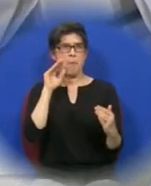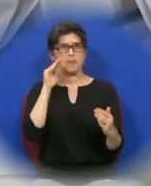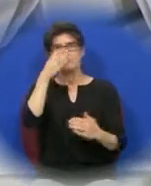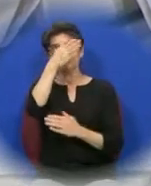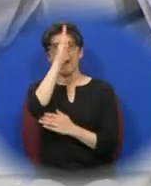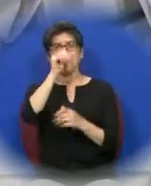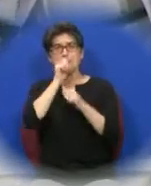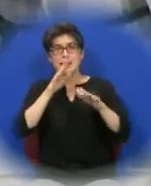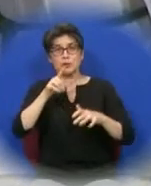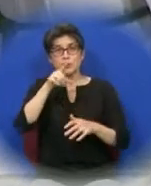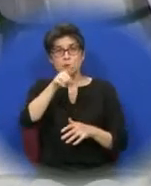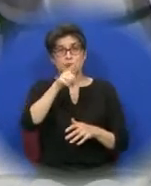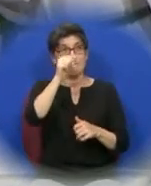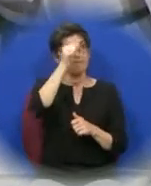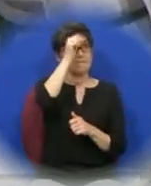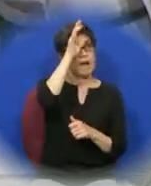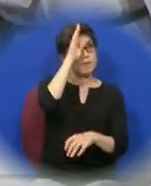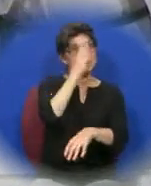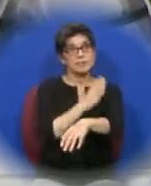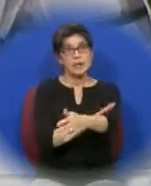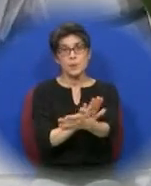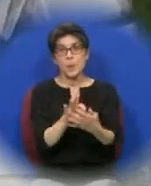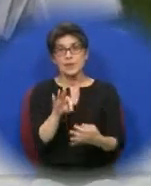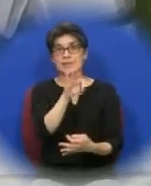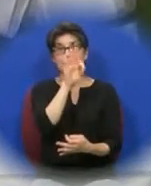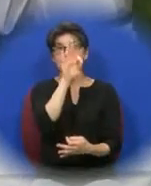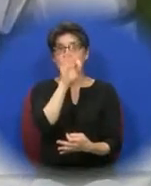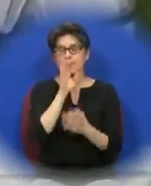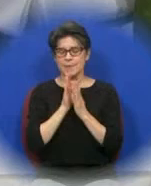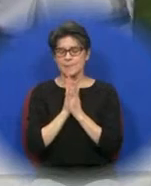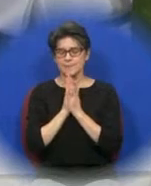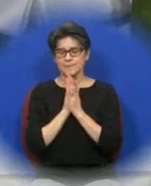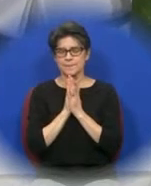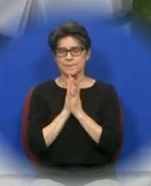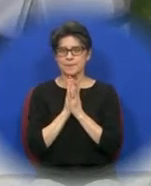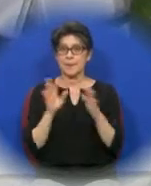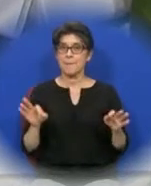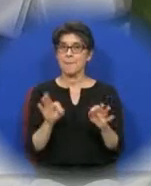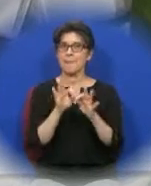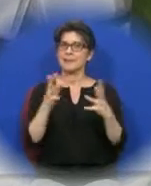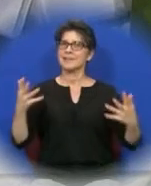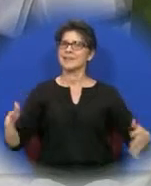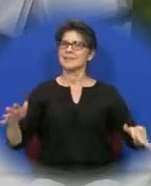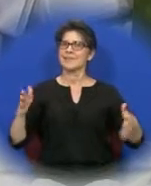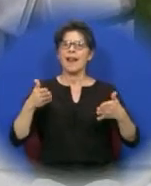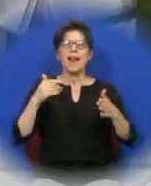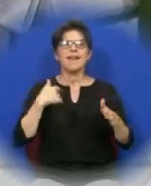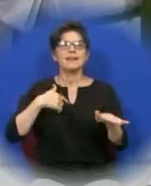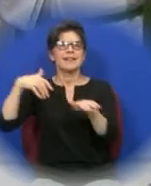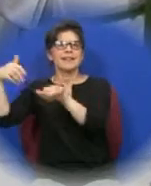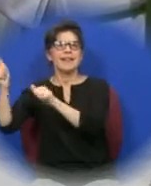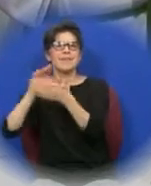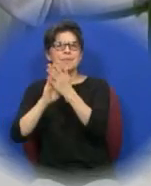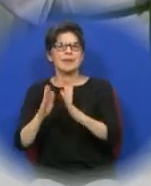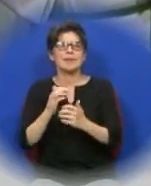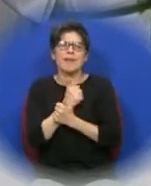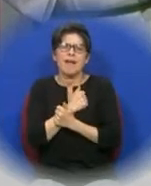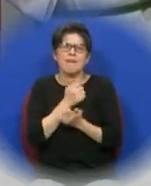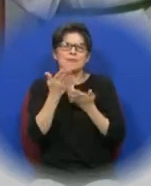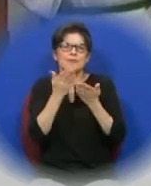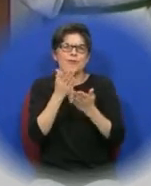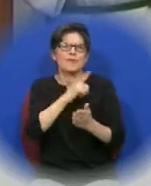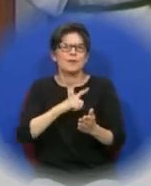the Father, the Son, and the Holy Spirit. Amen. Our Mass is now ended. Let us go in peace to love and serve the